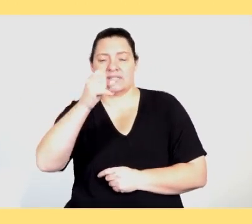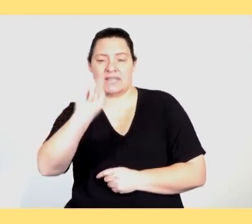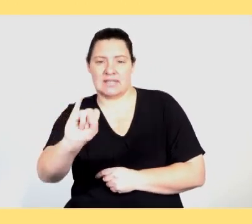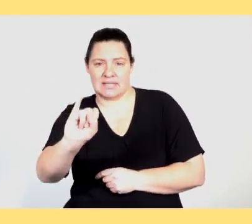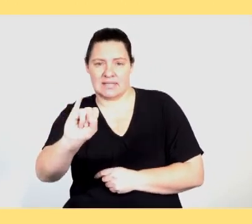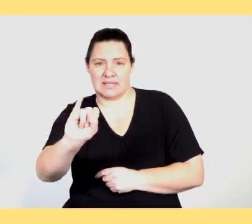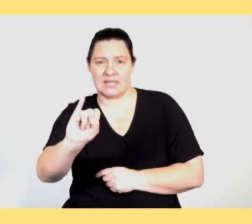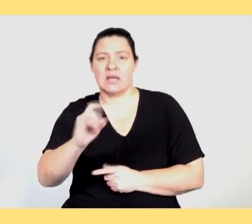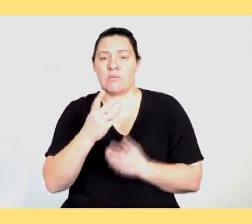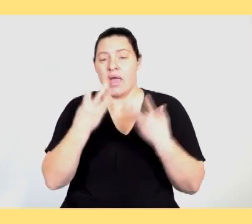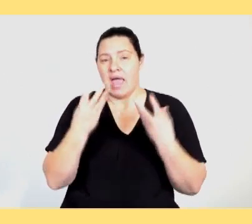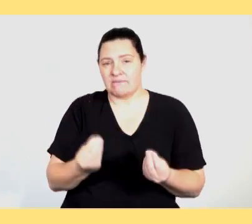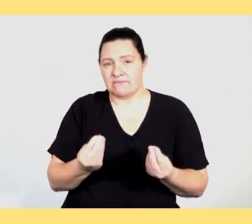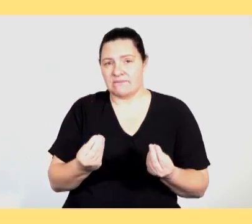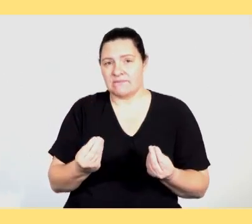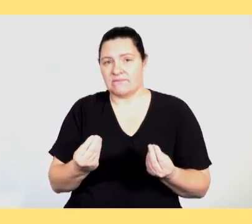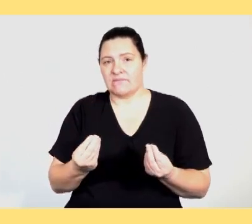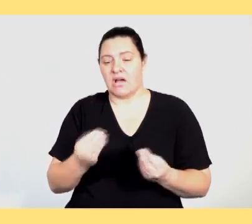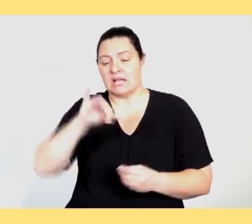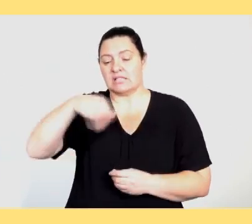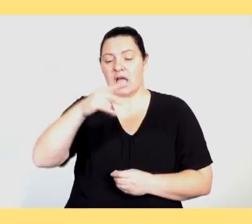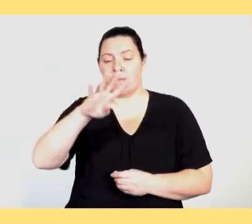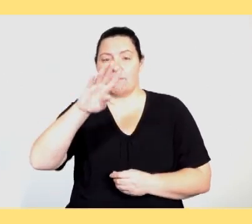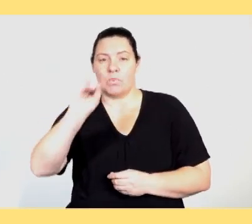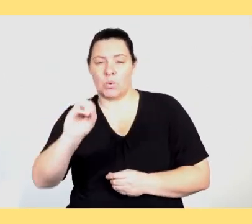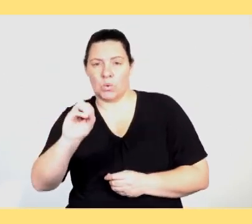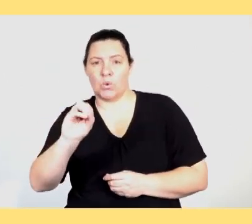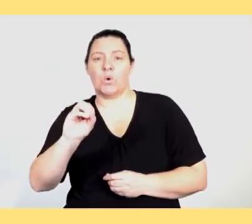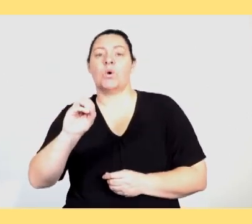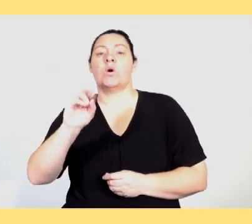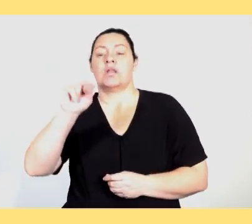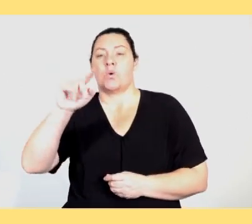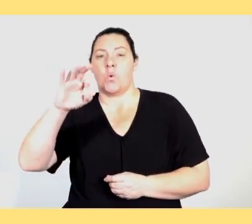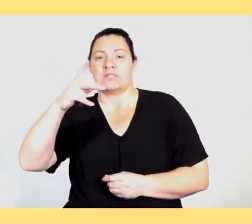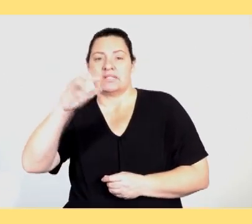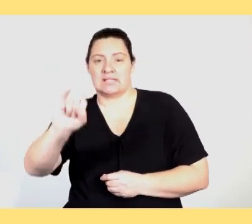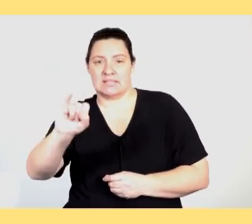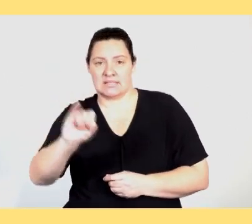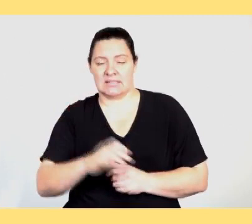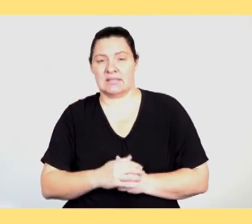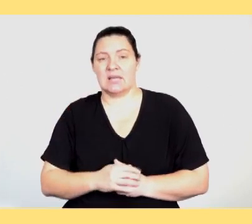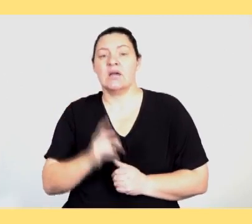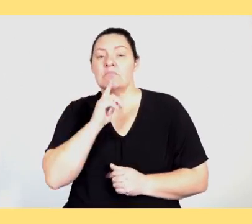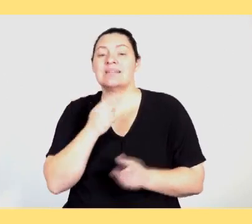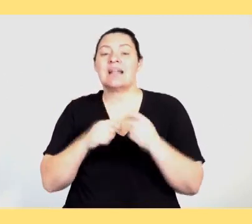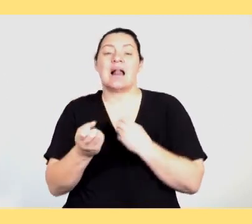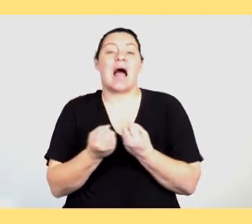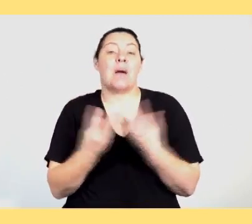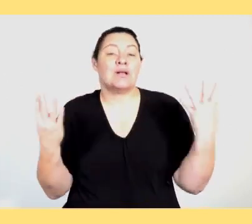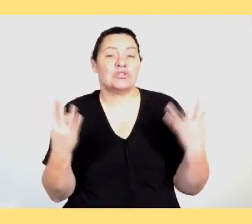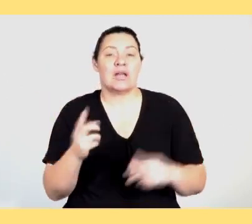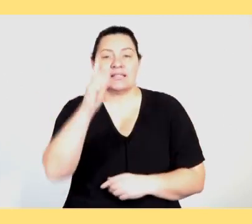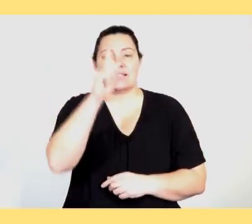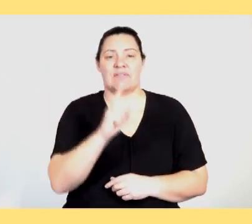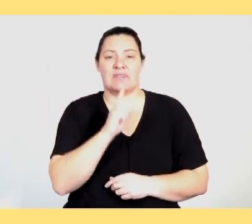here, I'm going to have my Jabu Nkosi. And we sold goods to